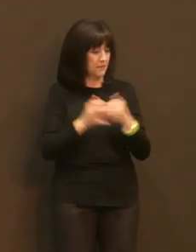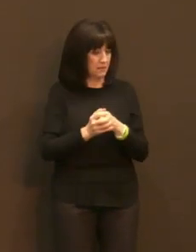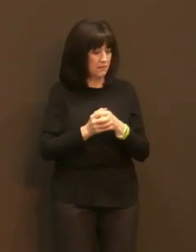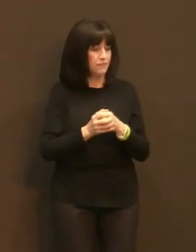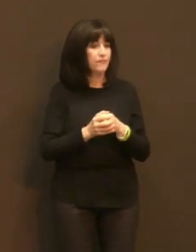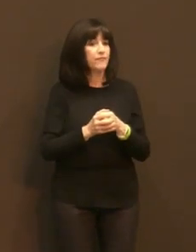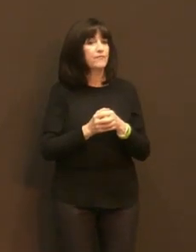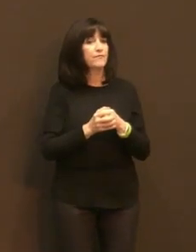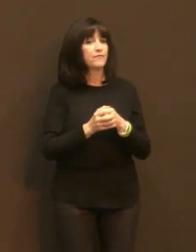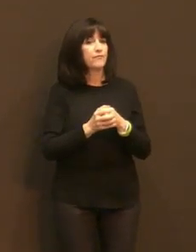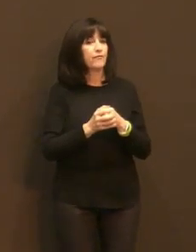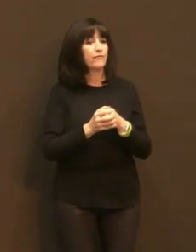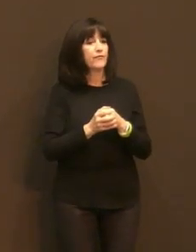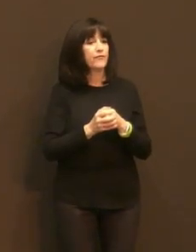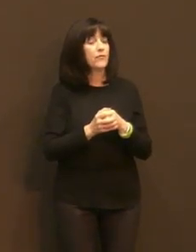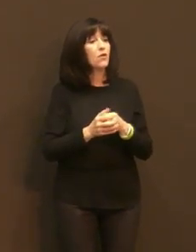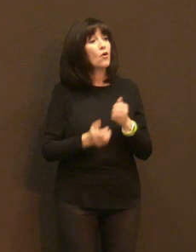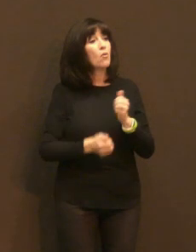they're calling with